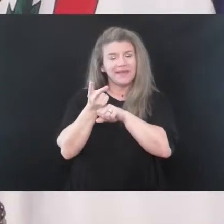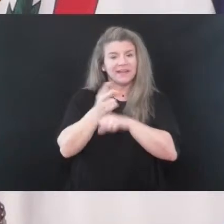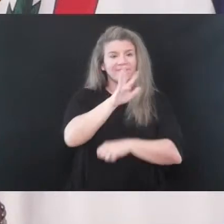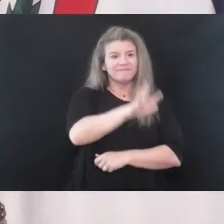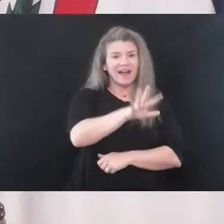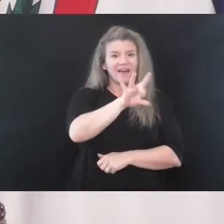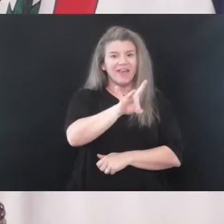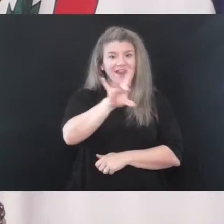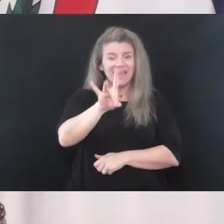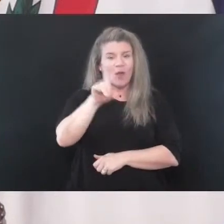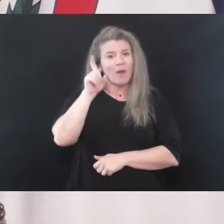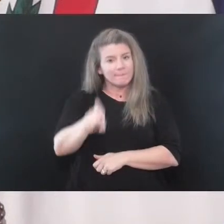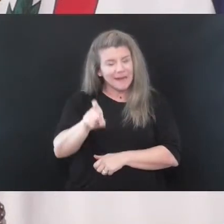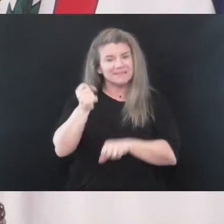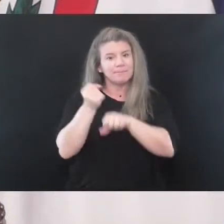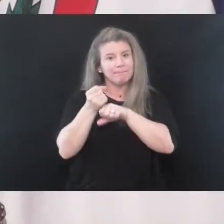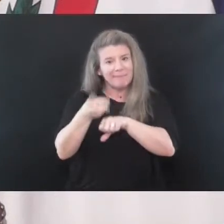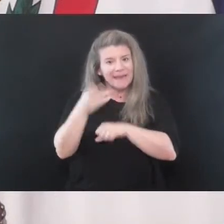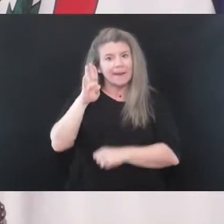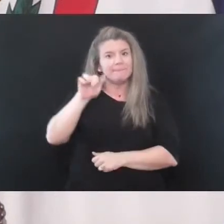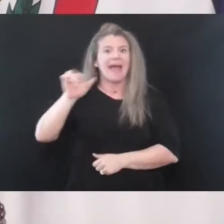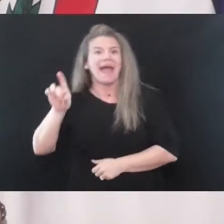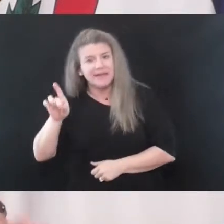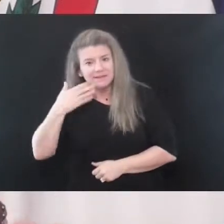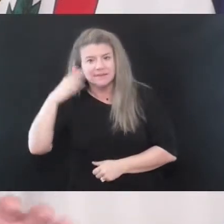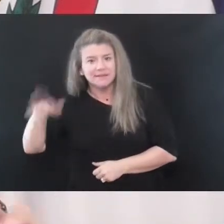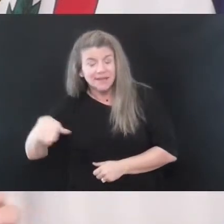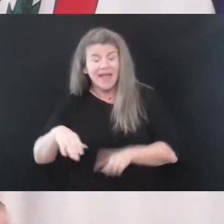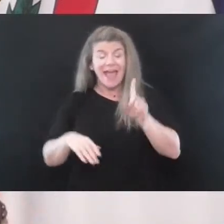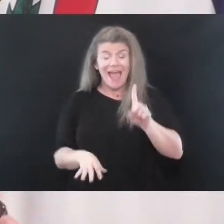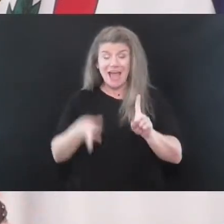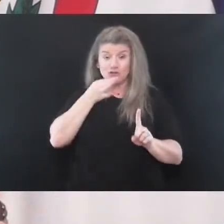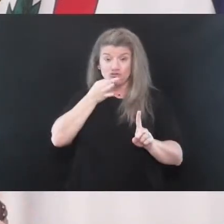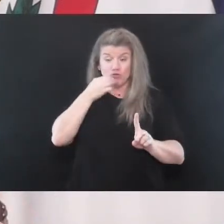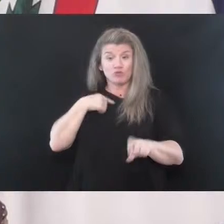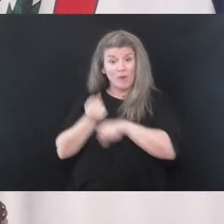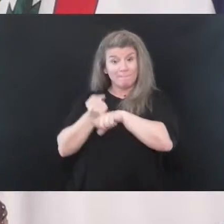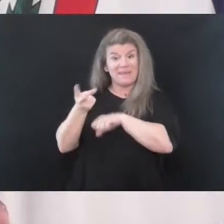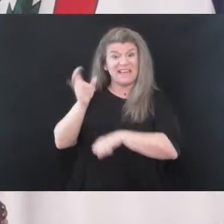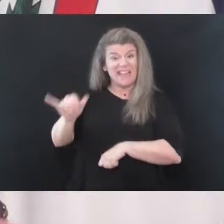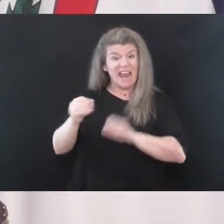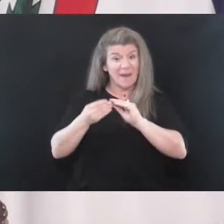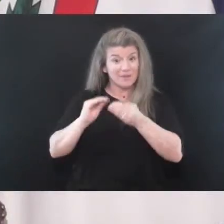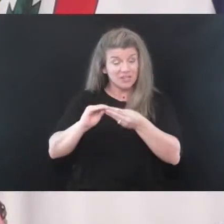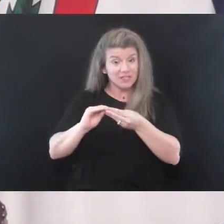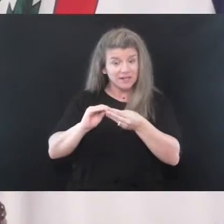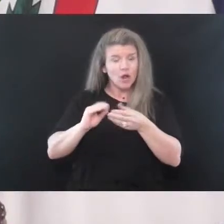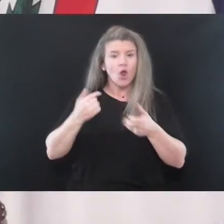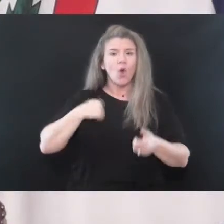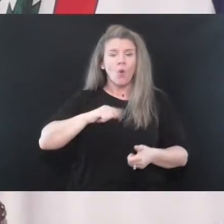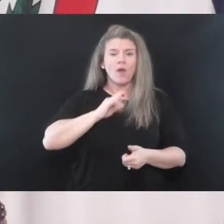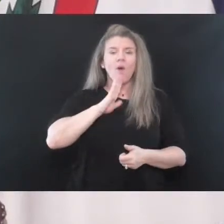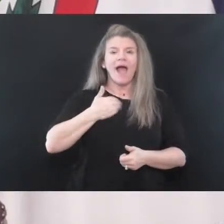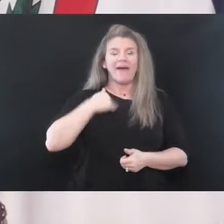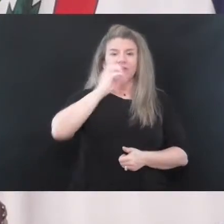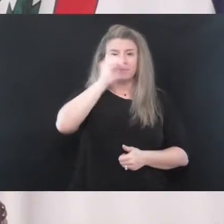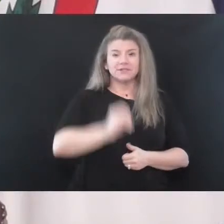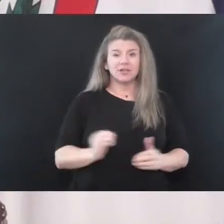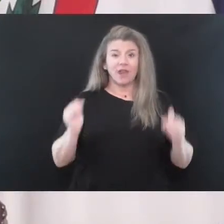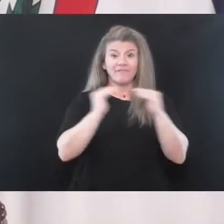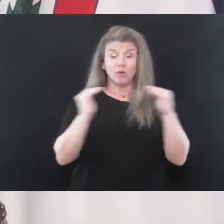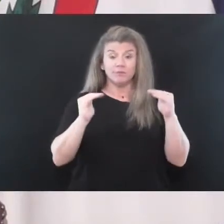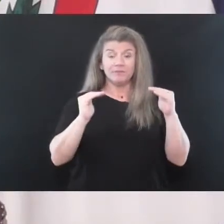and we've got to beat it bad. And as soon as we beat it bad, we're going to be at a percentage